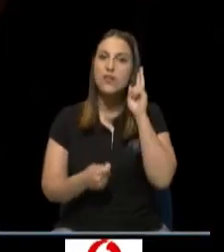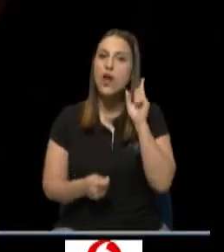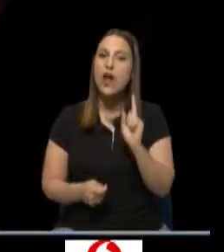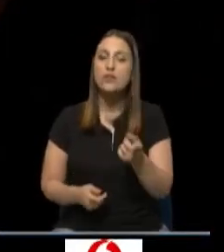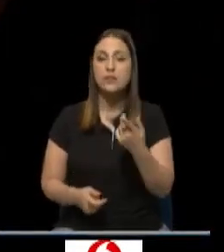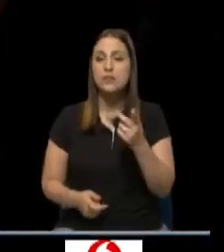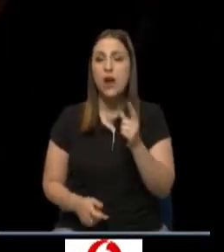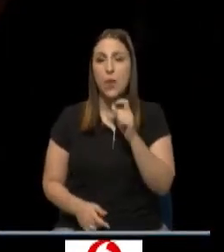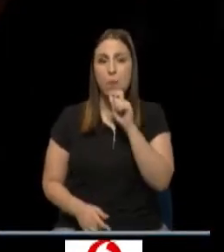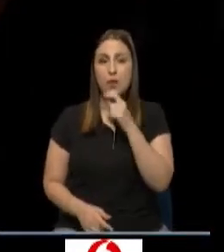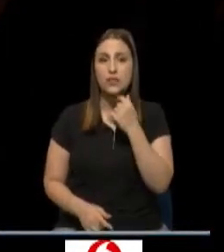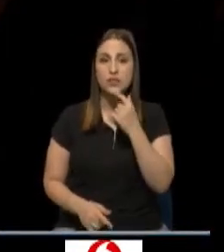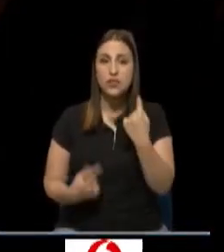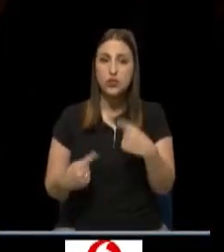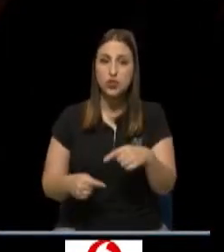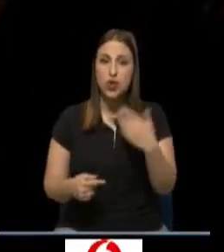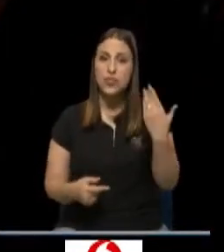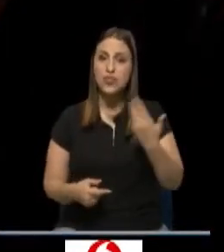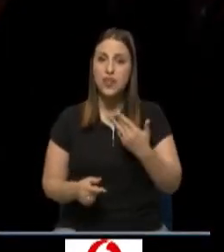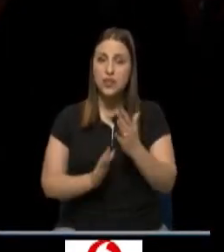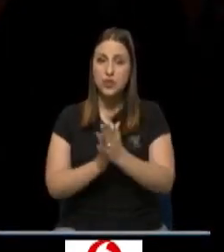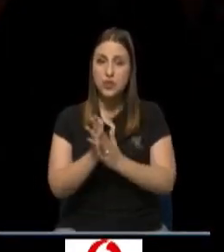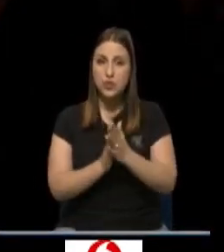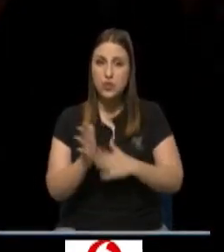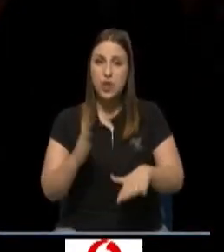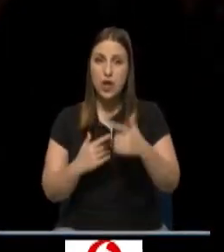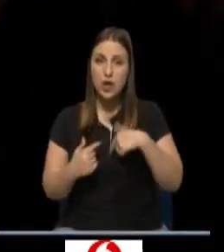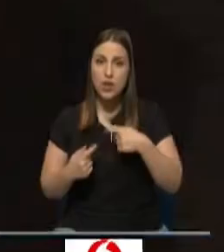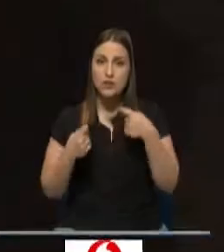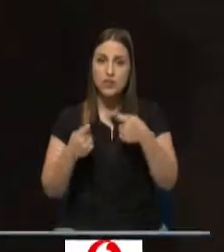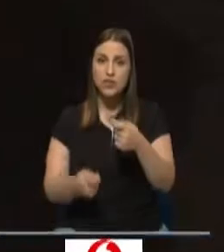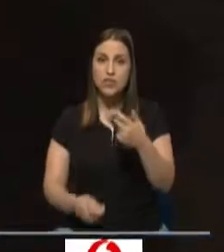so I can just say this on a...